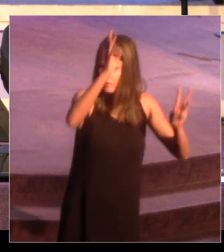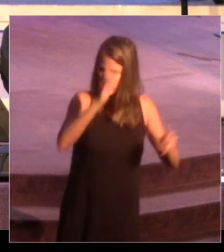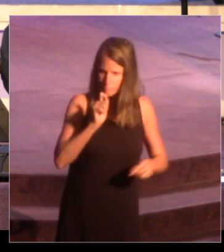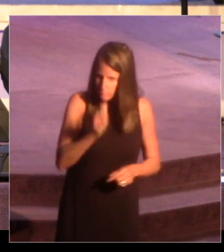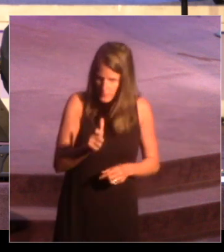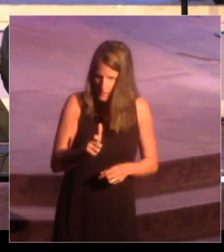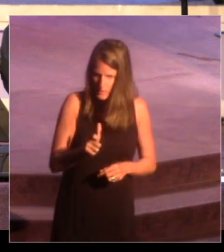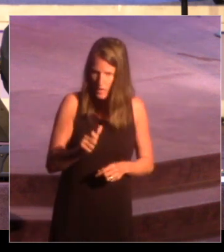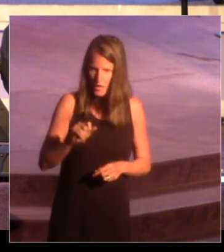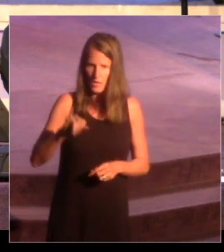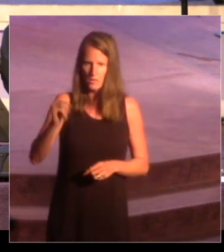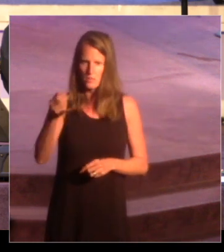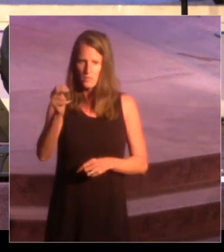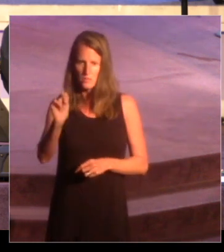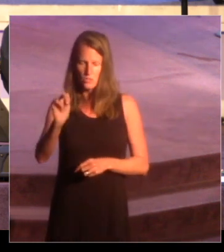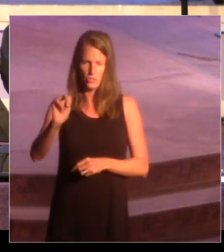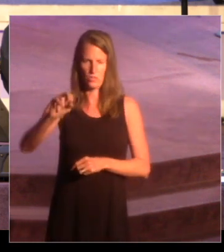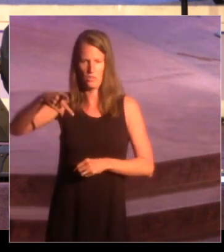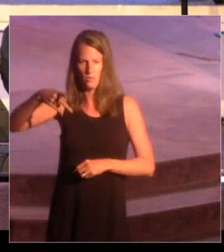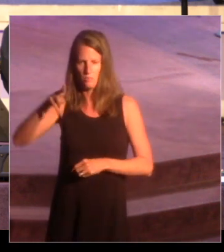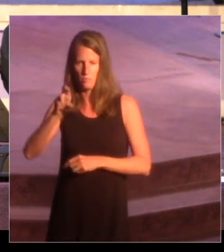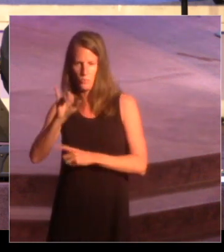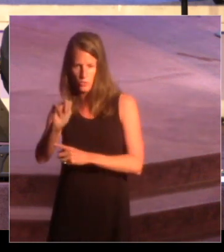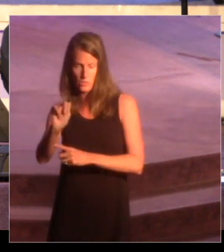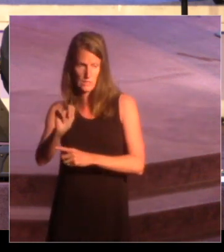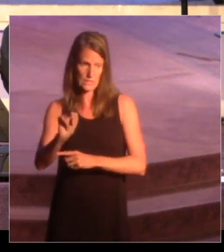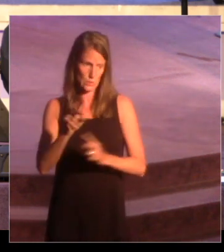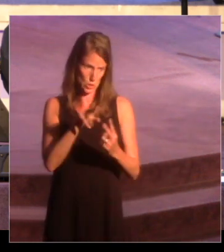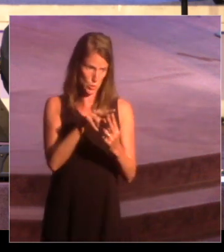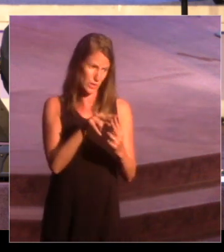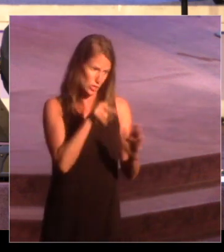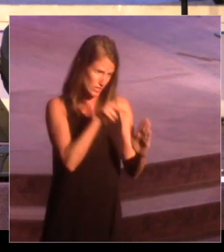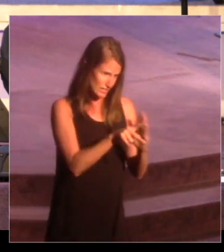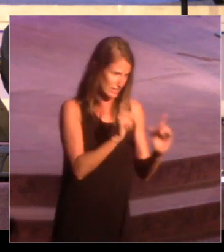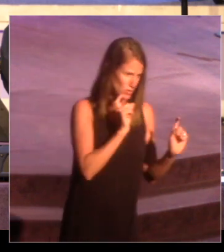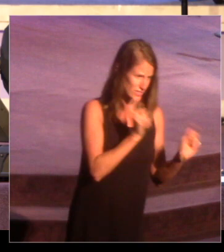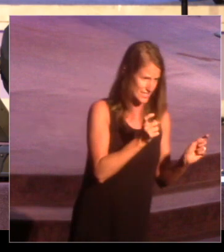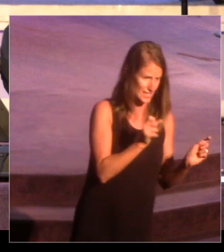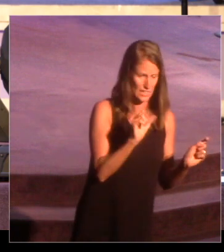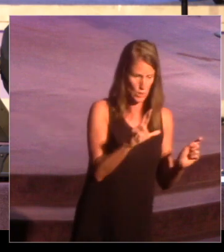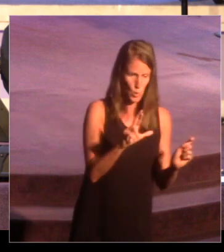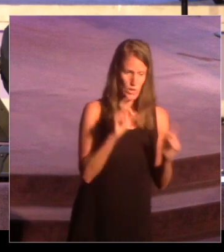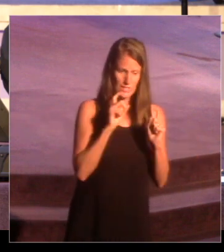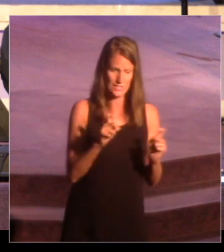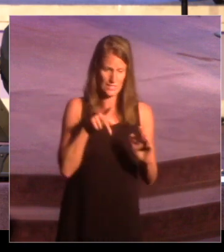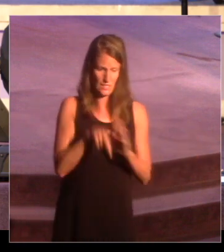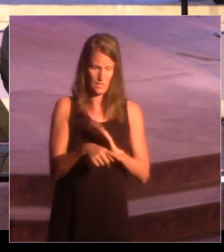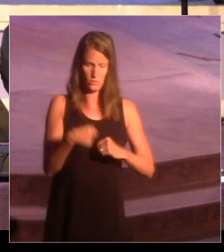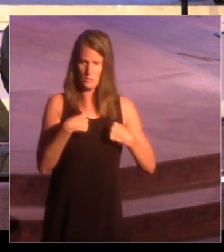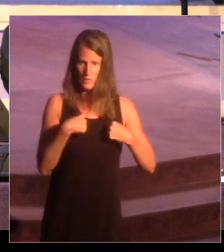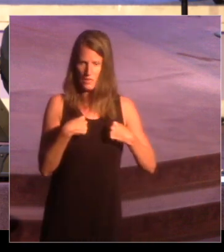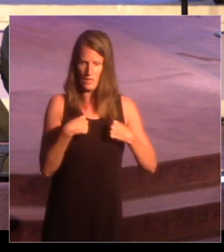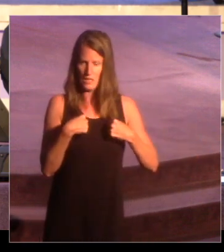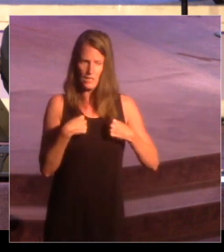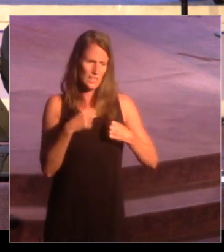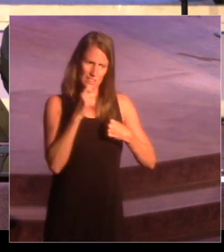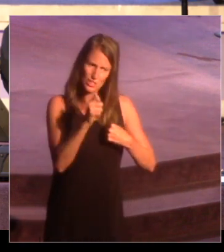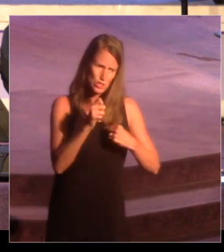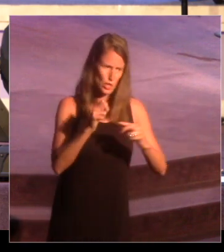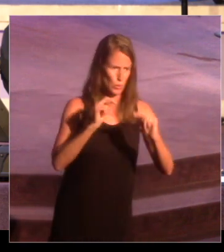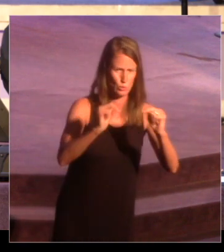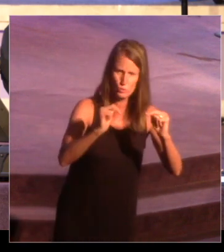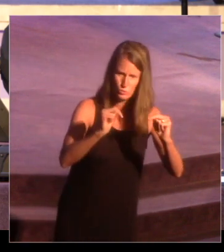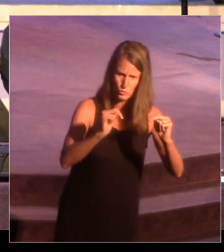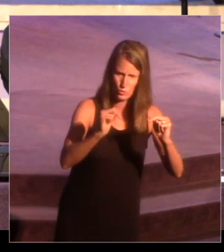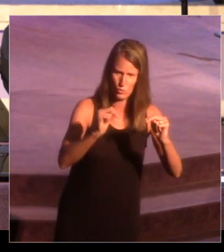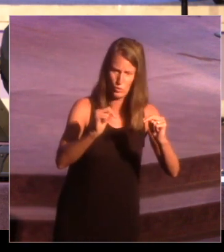Owen, a Puritan, says, be killing sin or sin will be killing you. There is no in between. There are casualties to